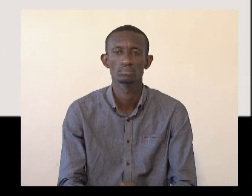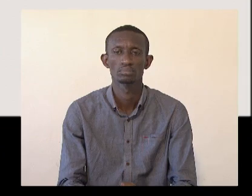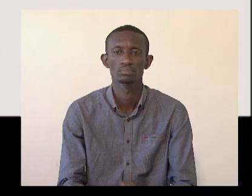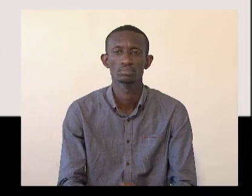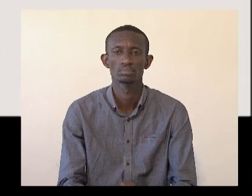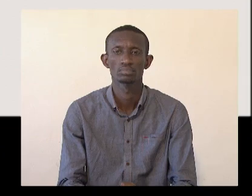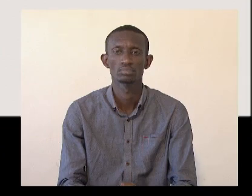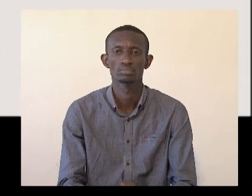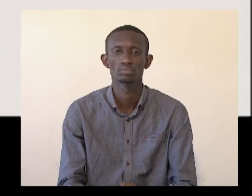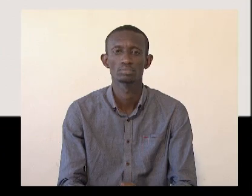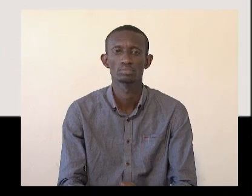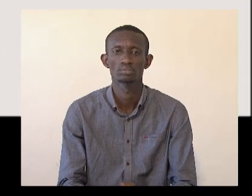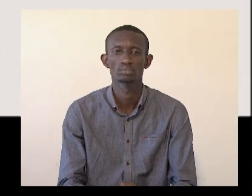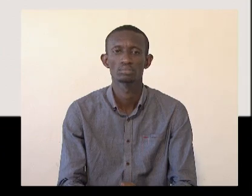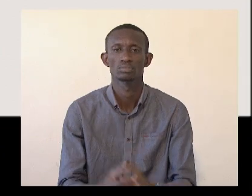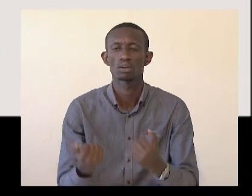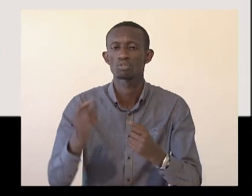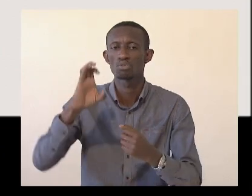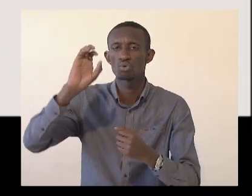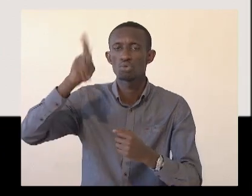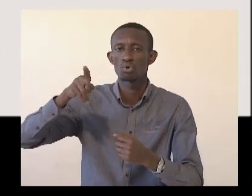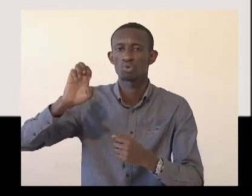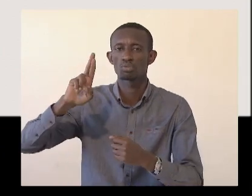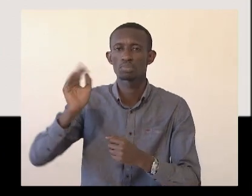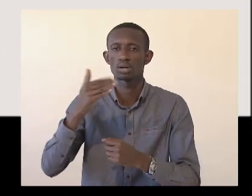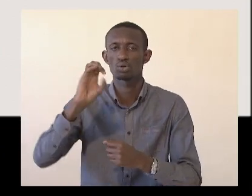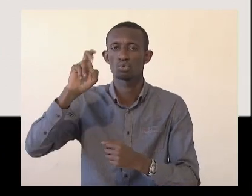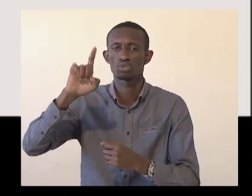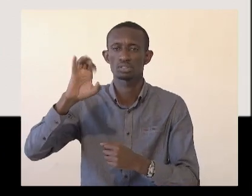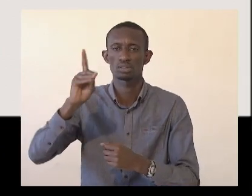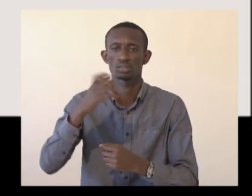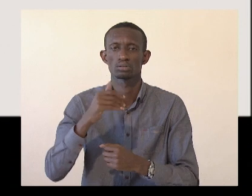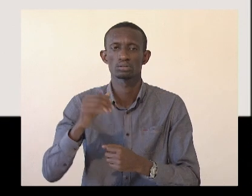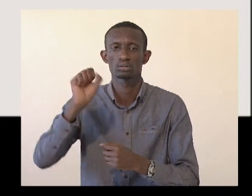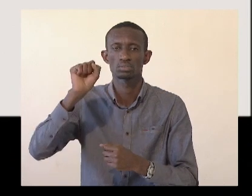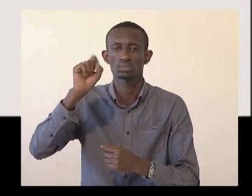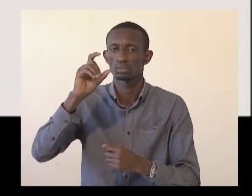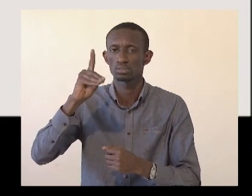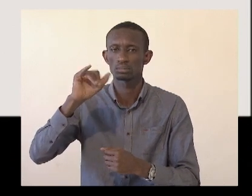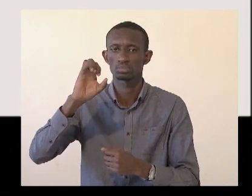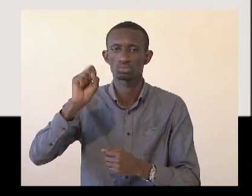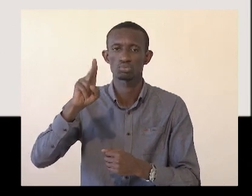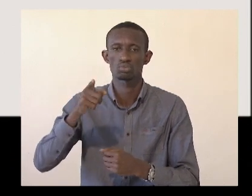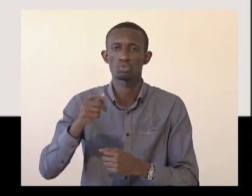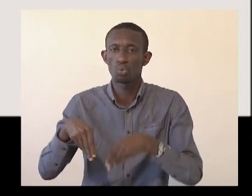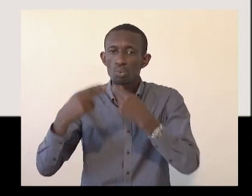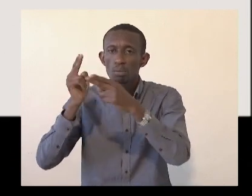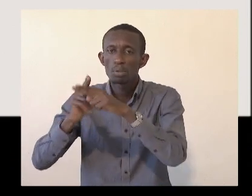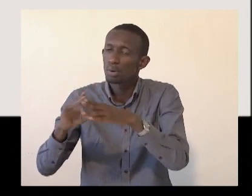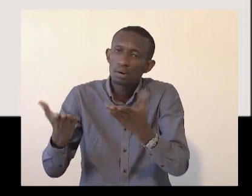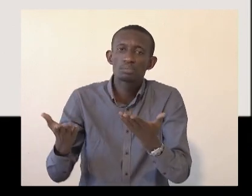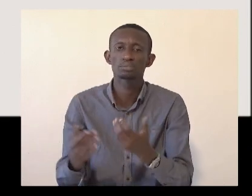So we have copper oxide which dissolves in dilute sulfuric acid to form. You will name what is